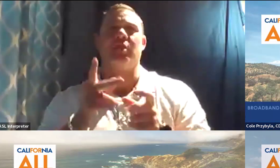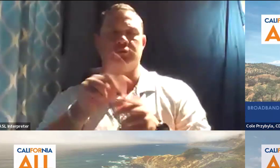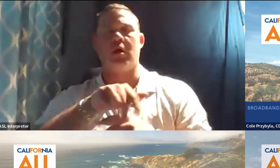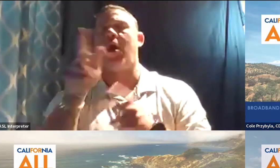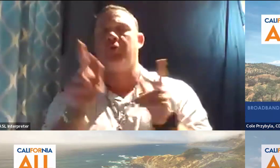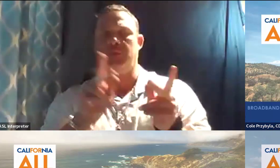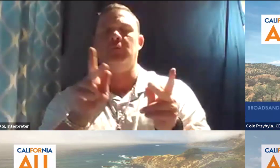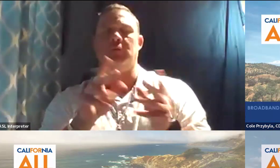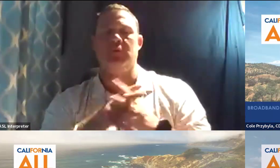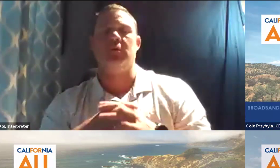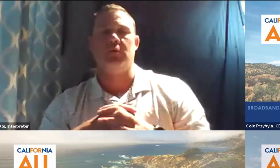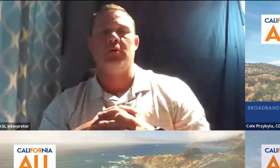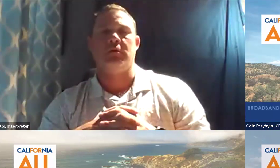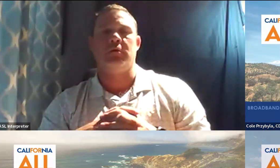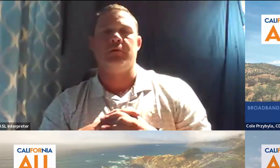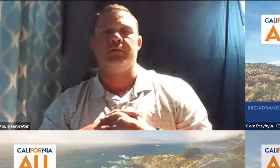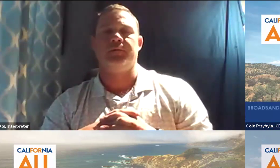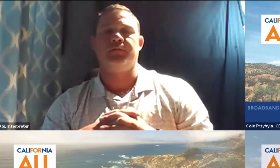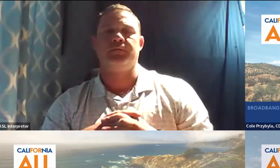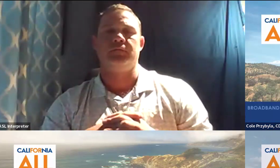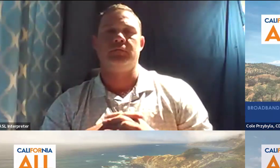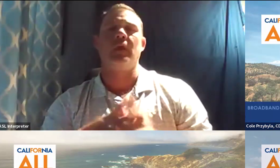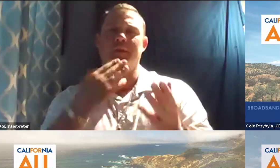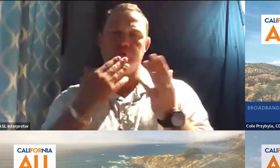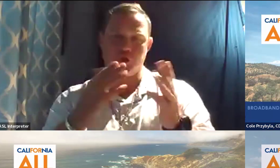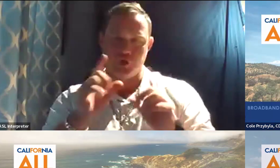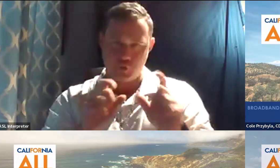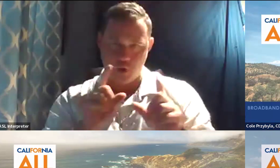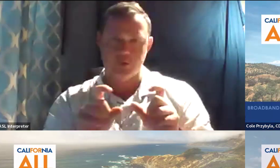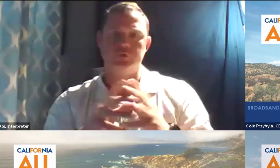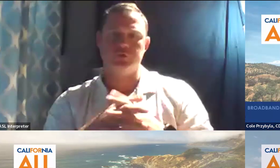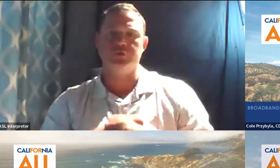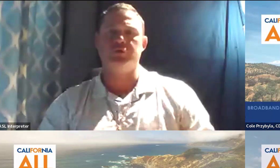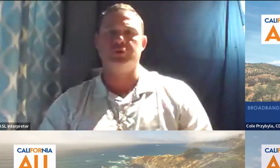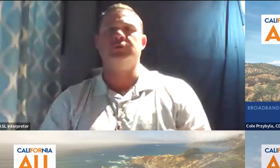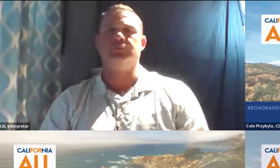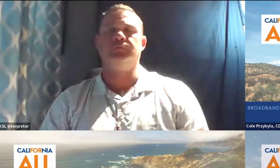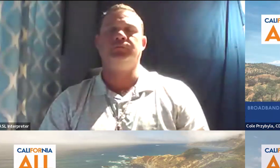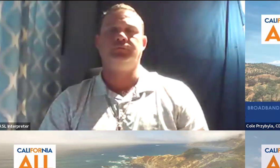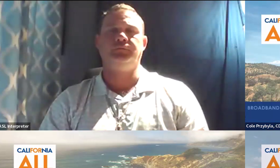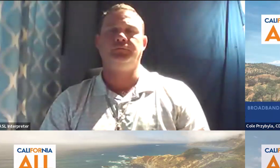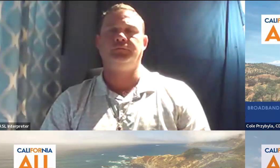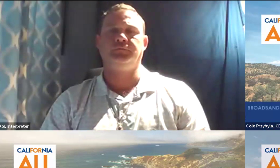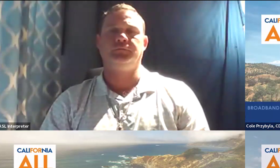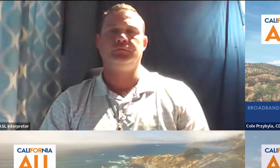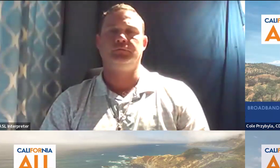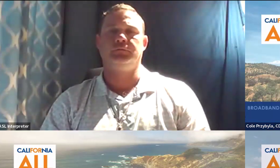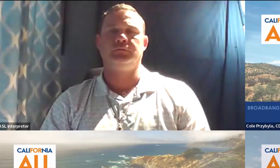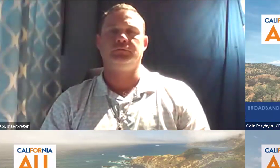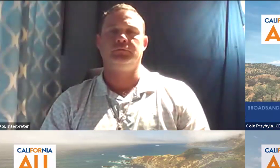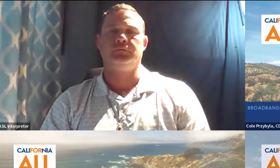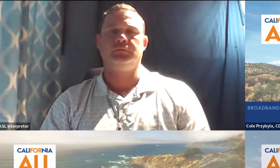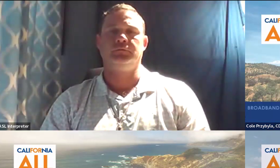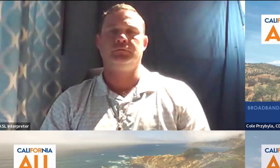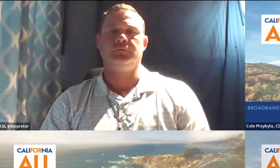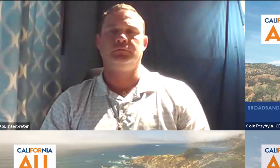So I think it's a good question, Rebecca, but you know, I think, you know,